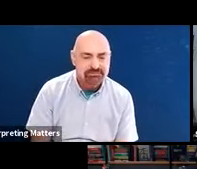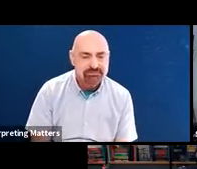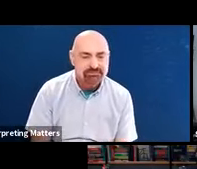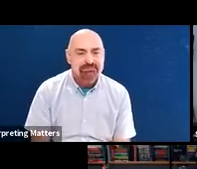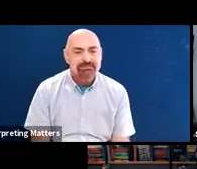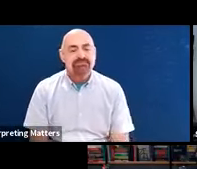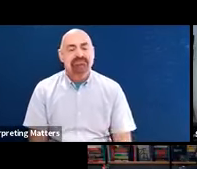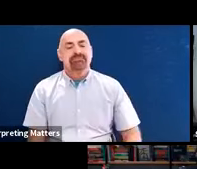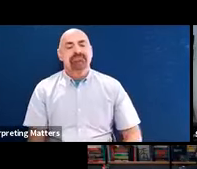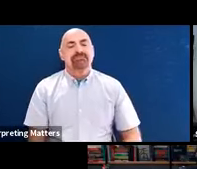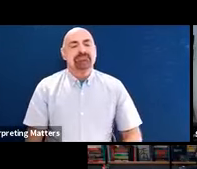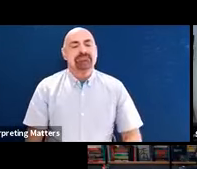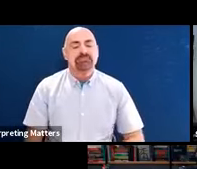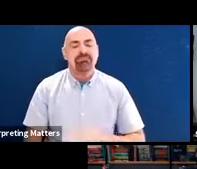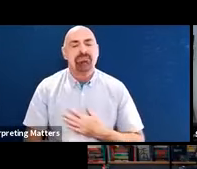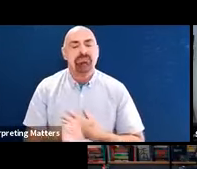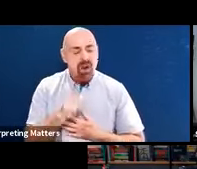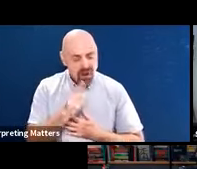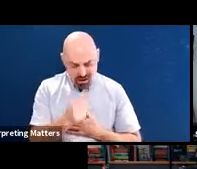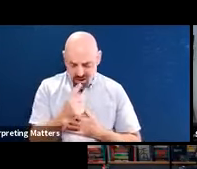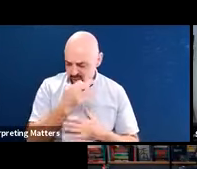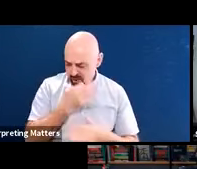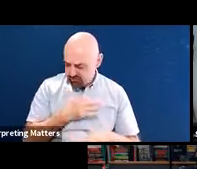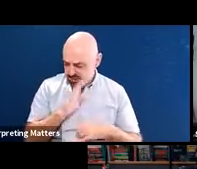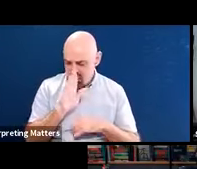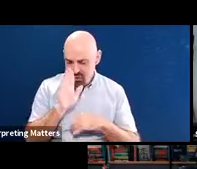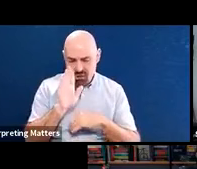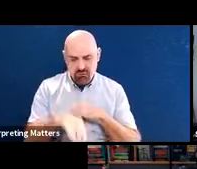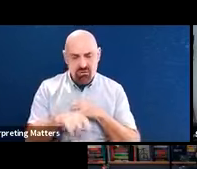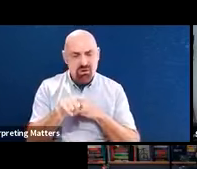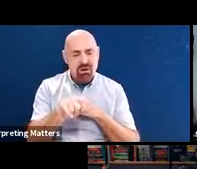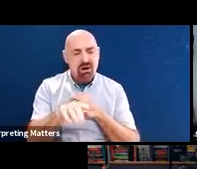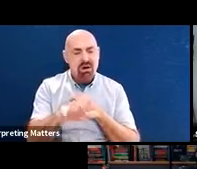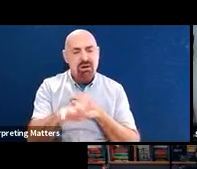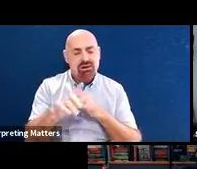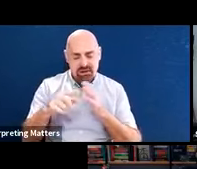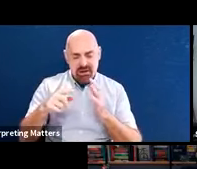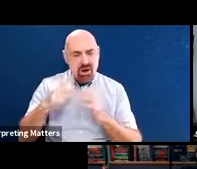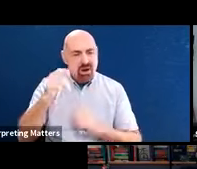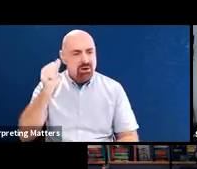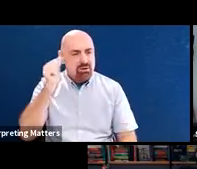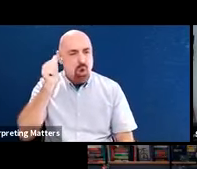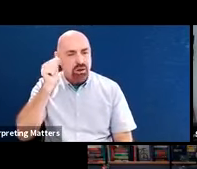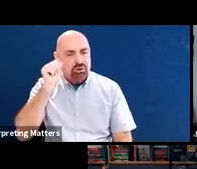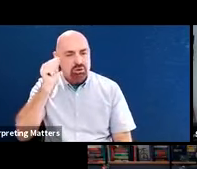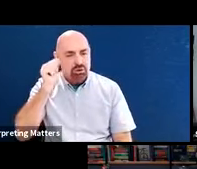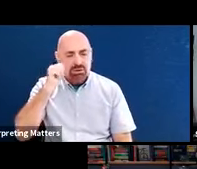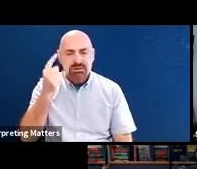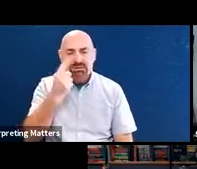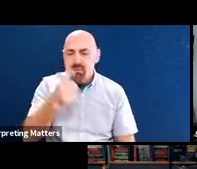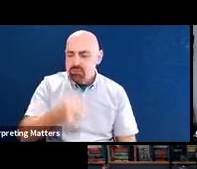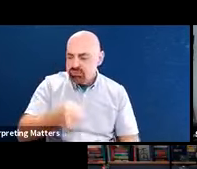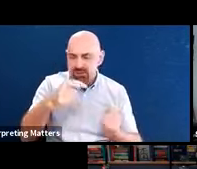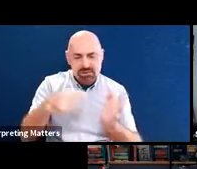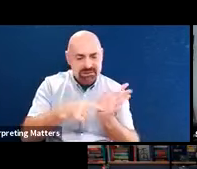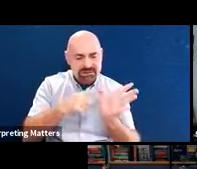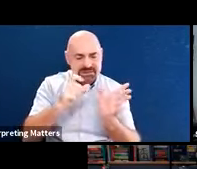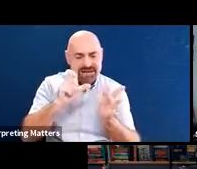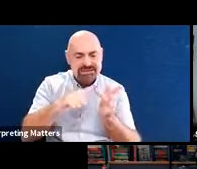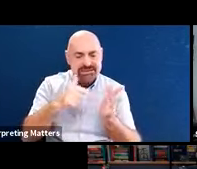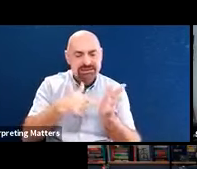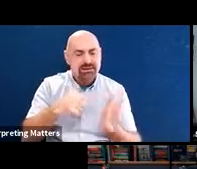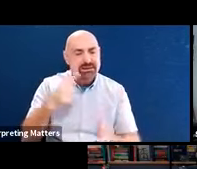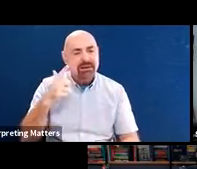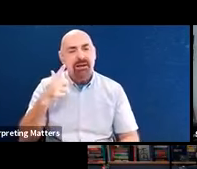let's see. Oh yeah, there was an interesting question actually about tacit knowledge, which I'm glad somebody asked about. So I sort of hinted about